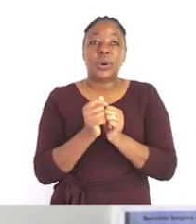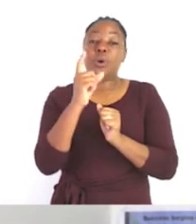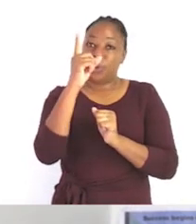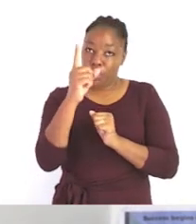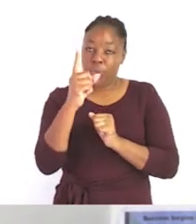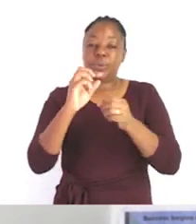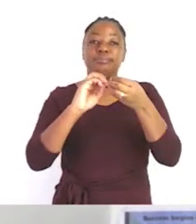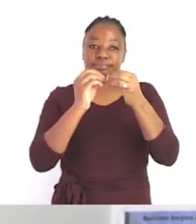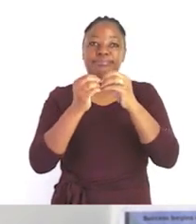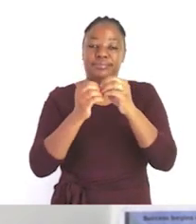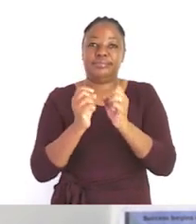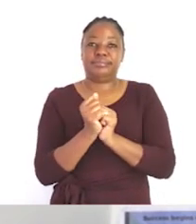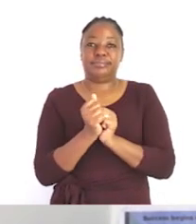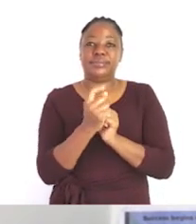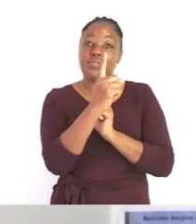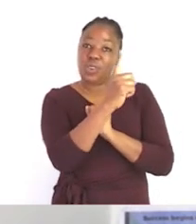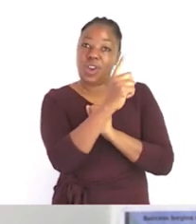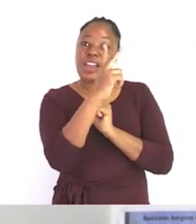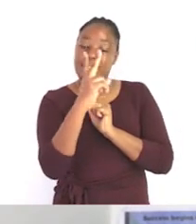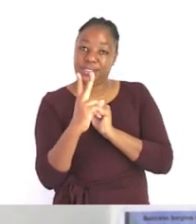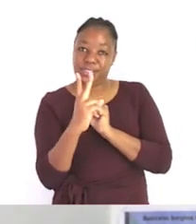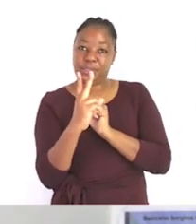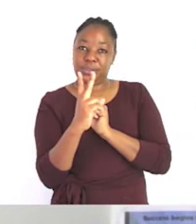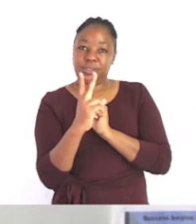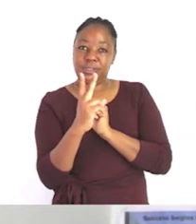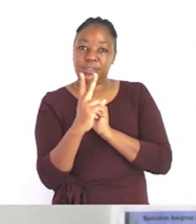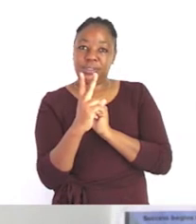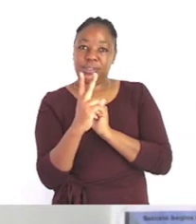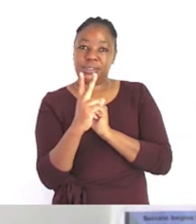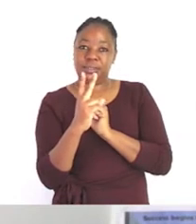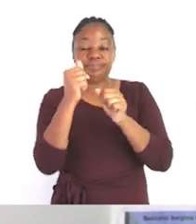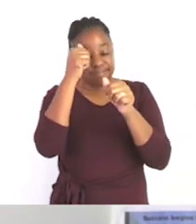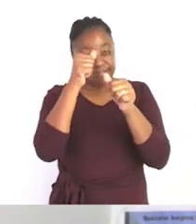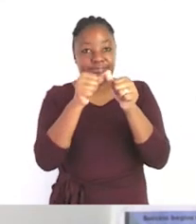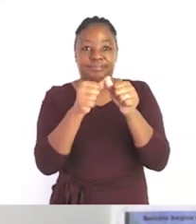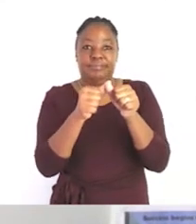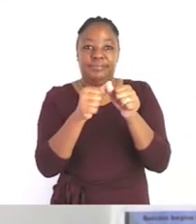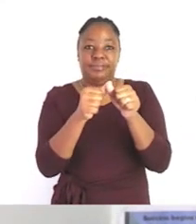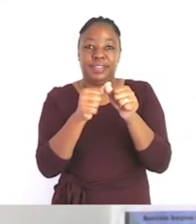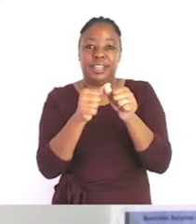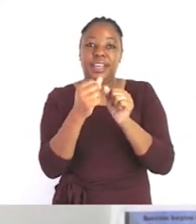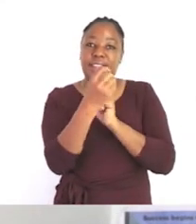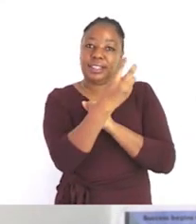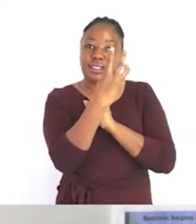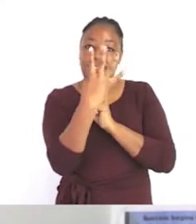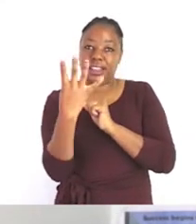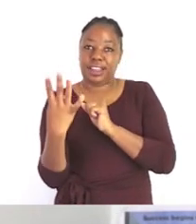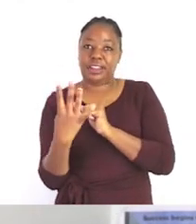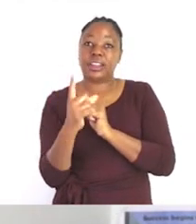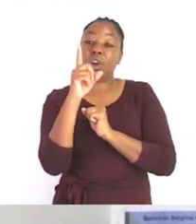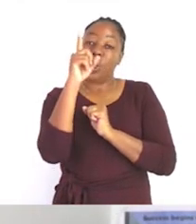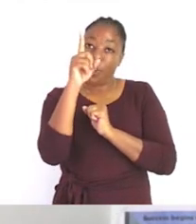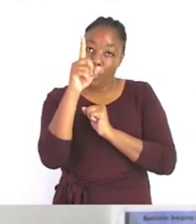will get our answer. So let's start from 12. And remember, we're only counting one more number until we have to write the